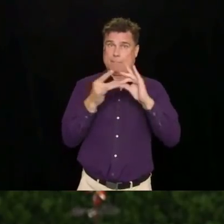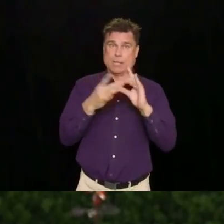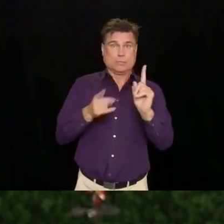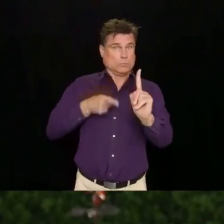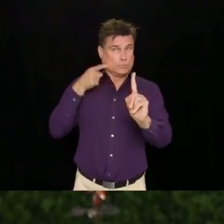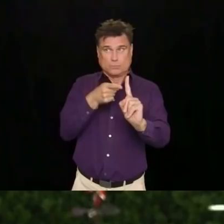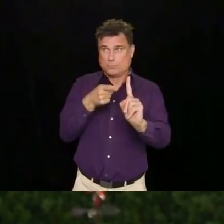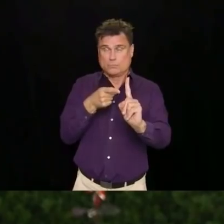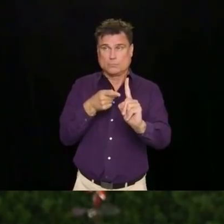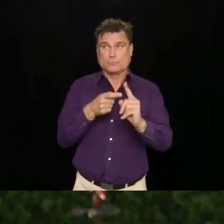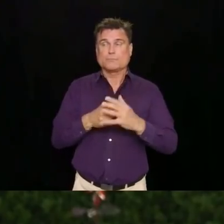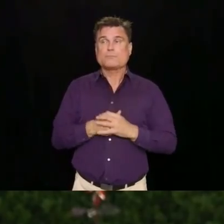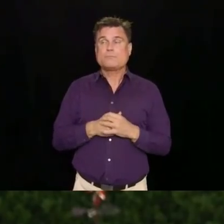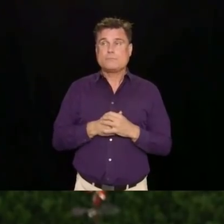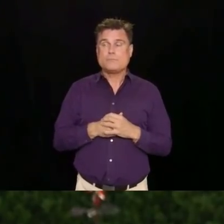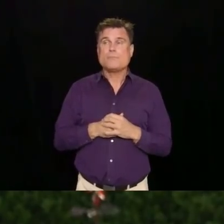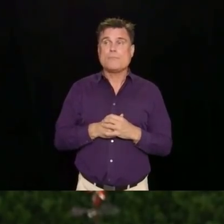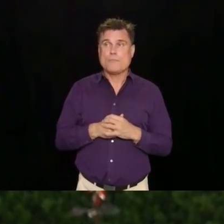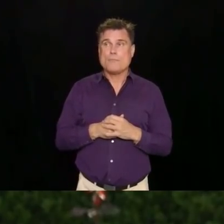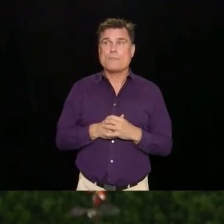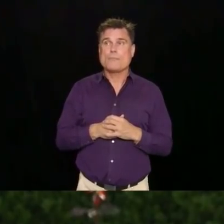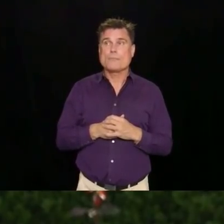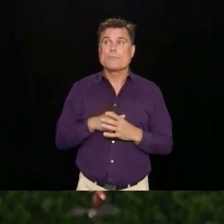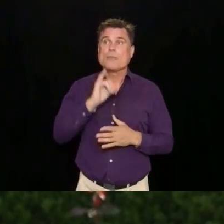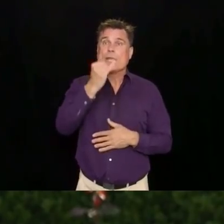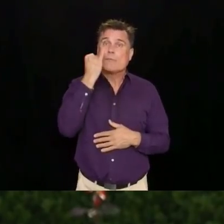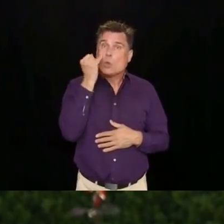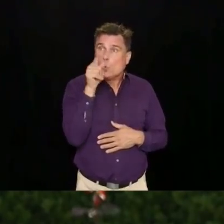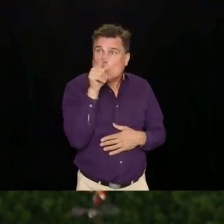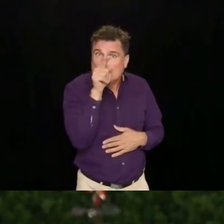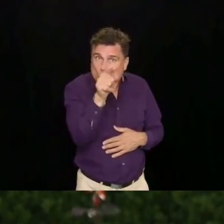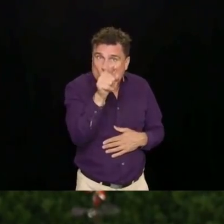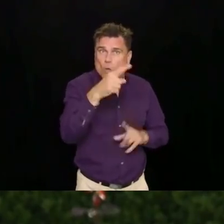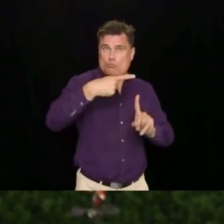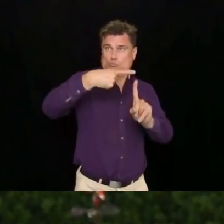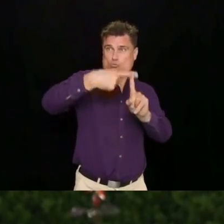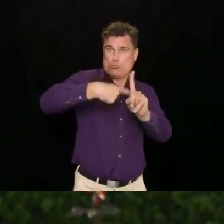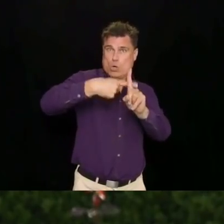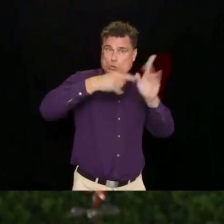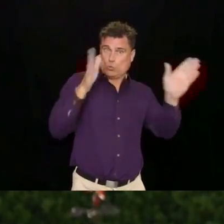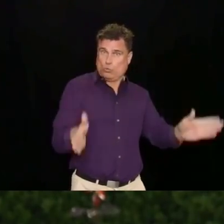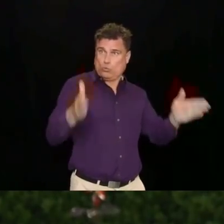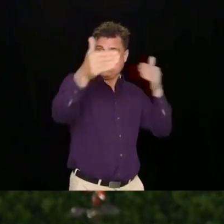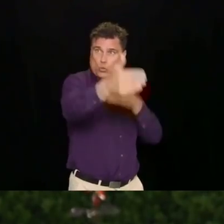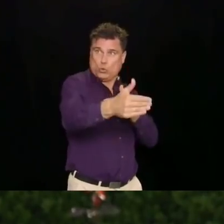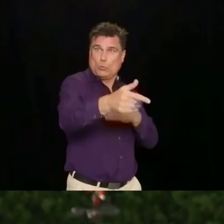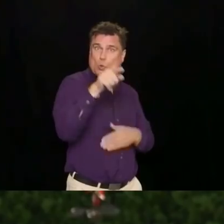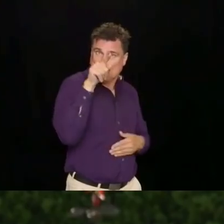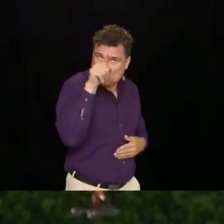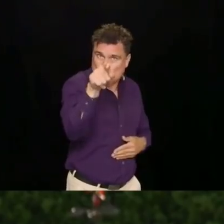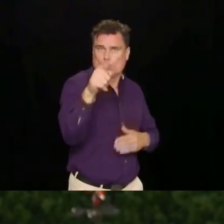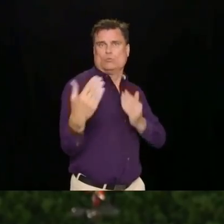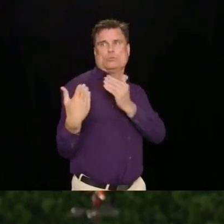my message, first of all, is to people, because if you own a space, whether you rent a space, you own a space, and you're having a party, you have obligations, too. You